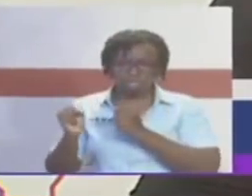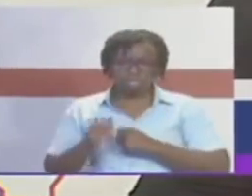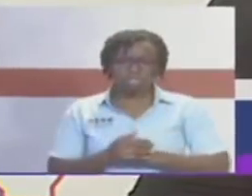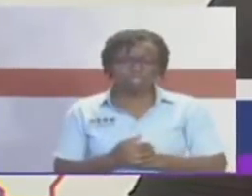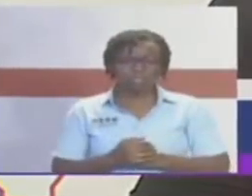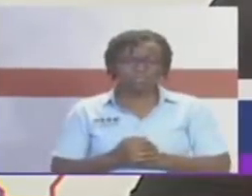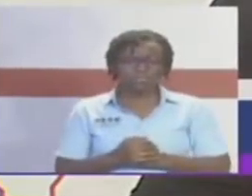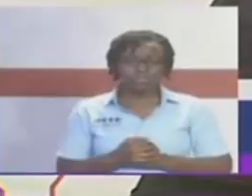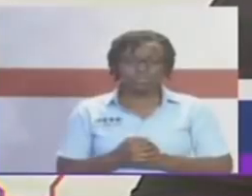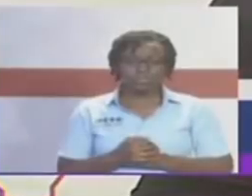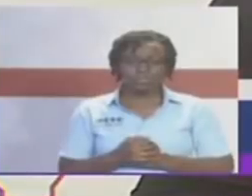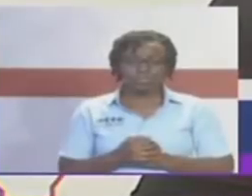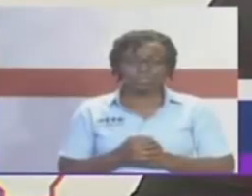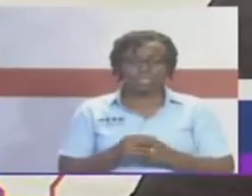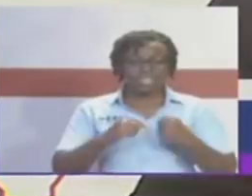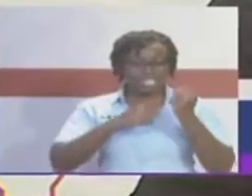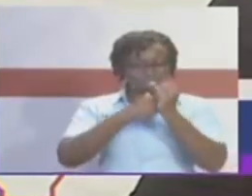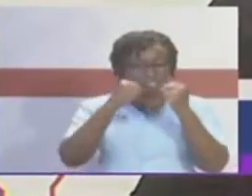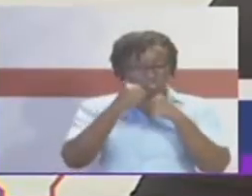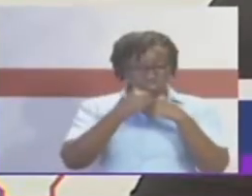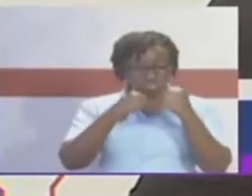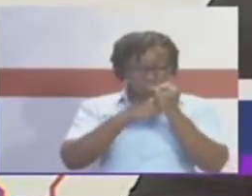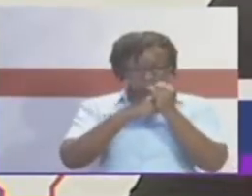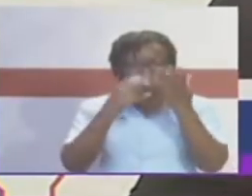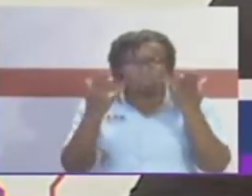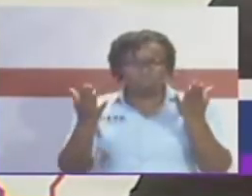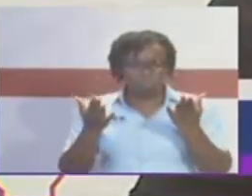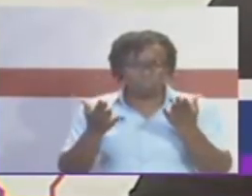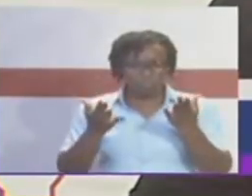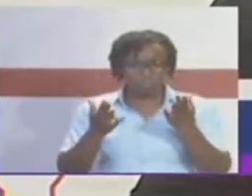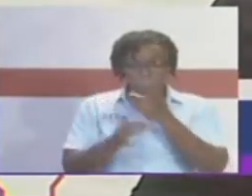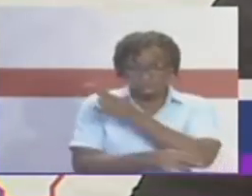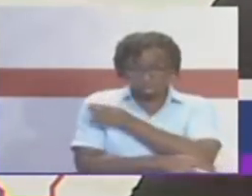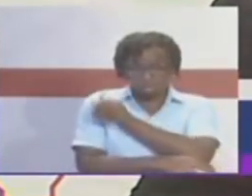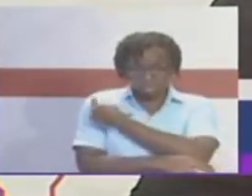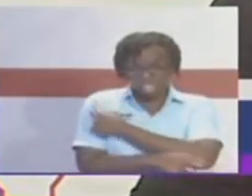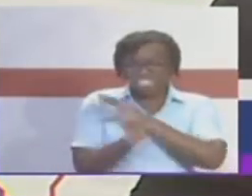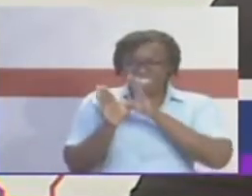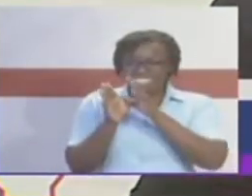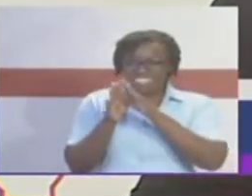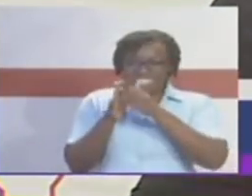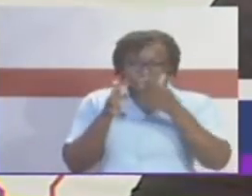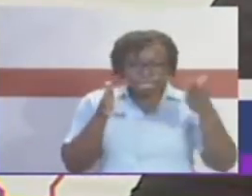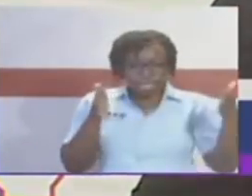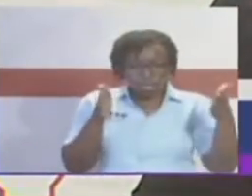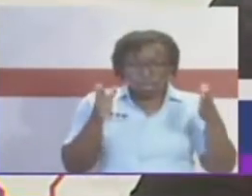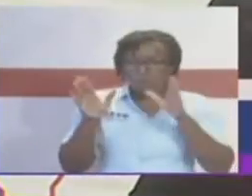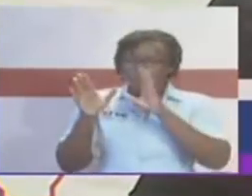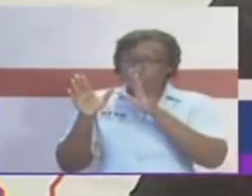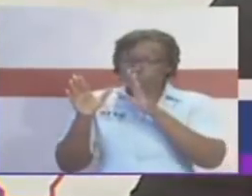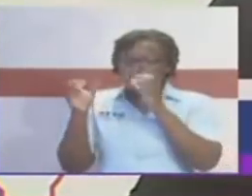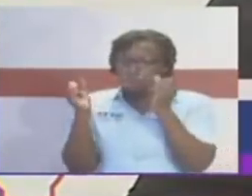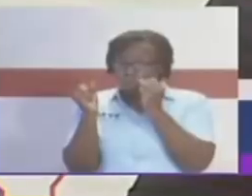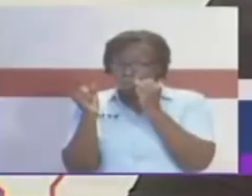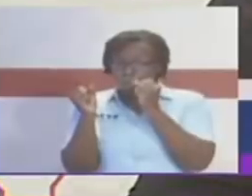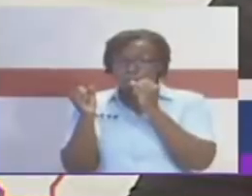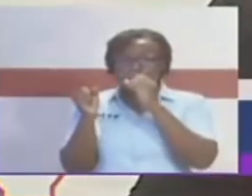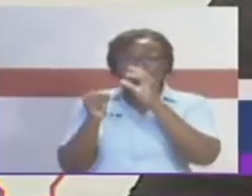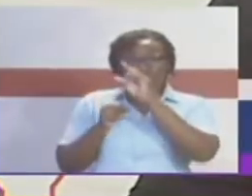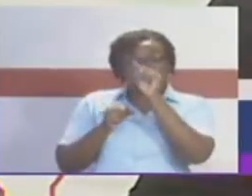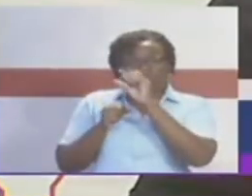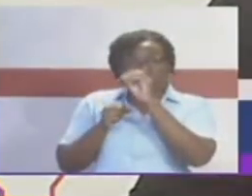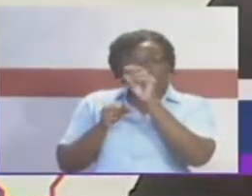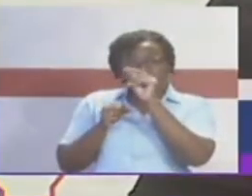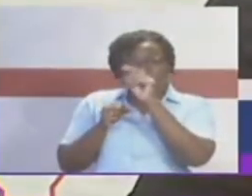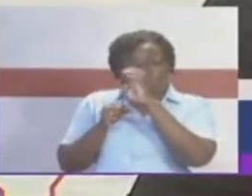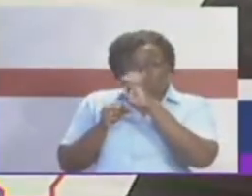The structural setup within the parallel health system, hospital system, is divided into the cold zone and the hot zone. The cold